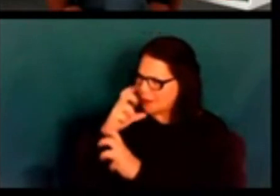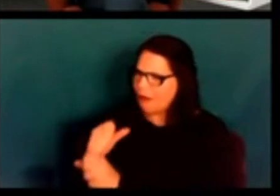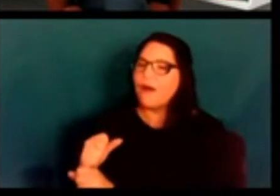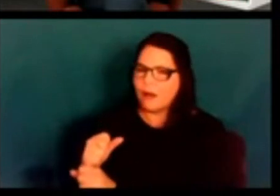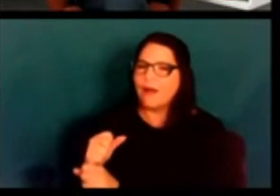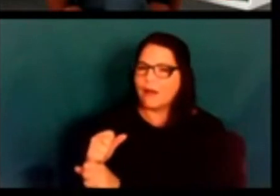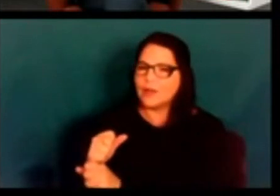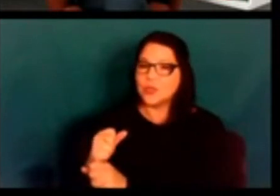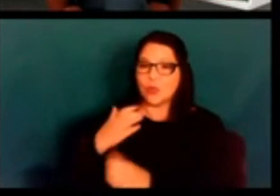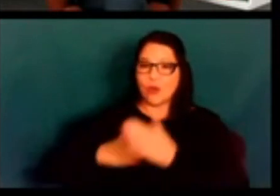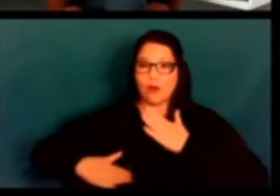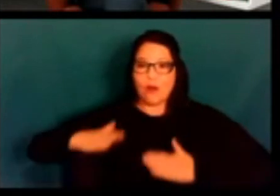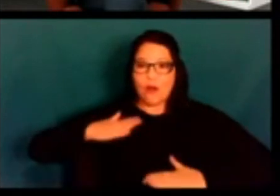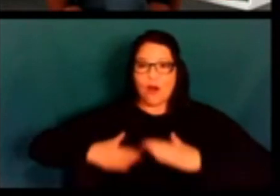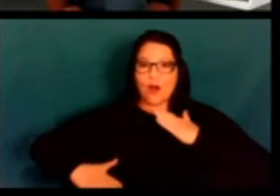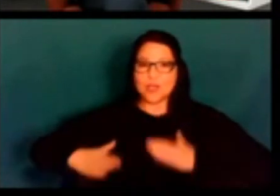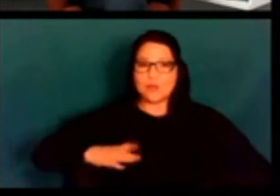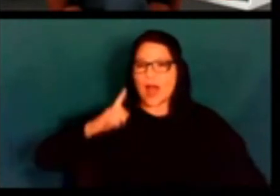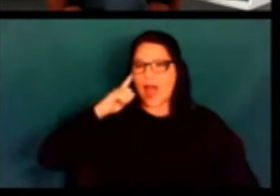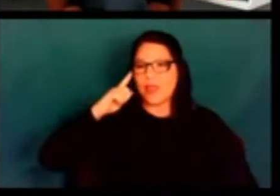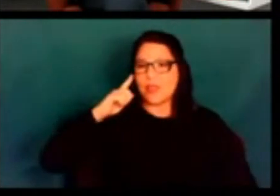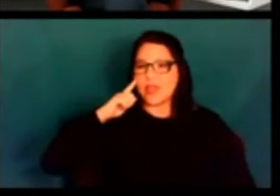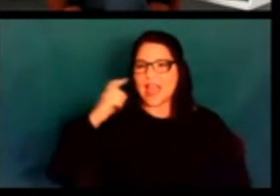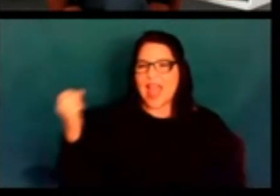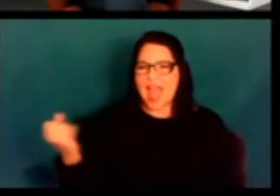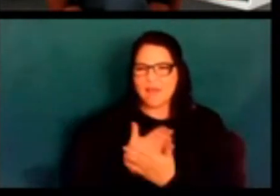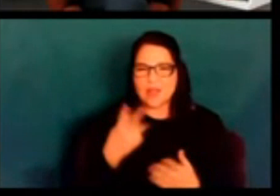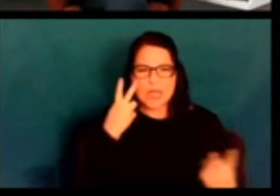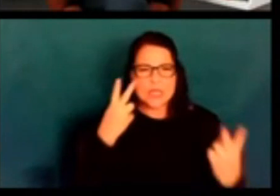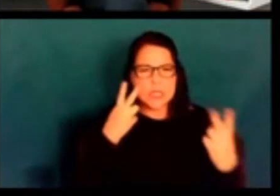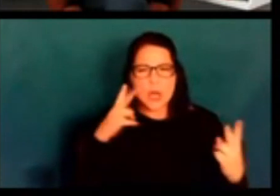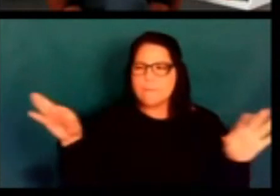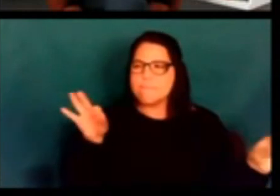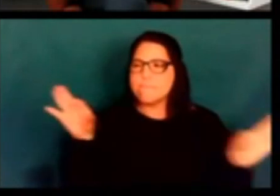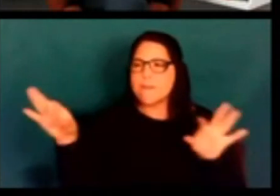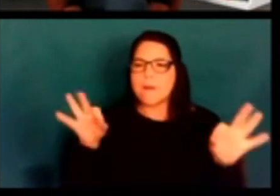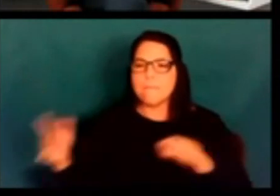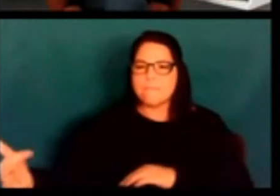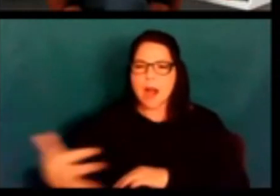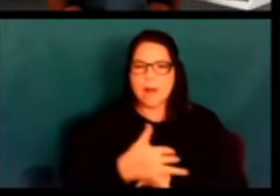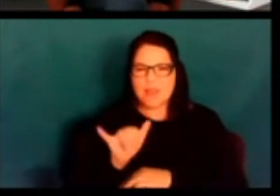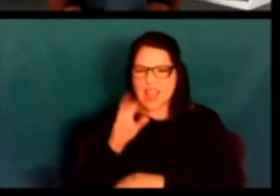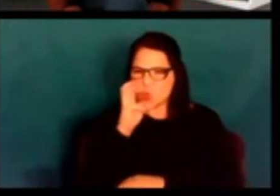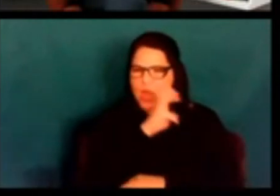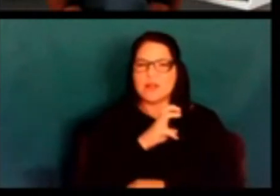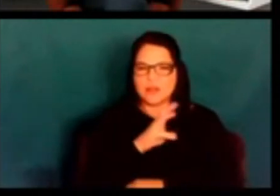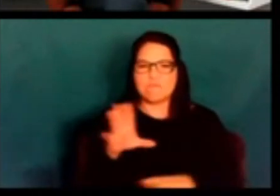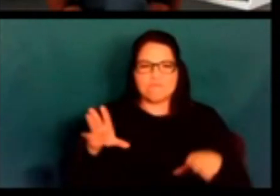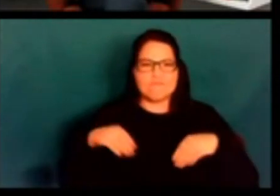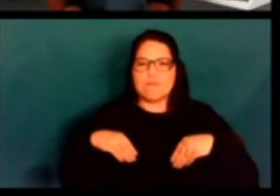the costumes, I think I just bought everything that I could find that was weird. That was